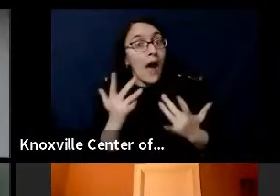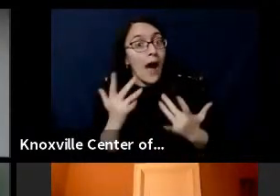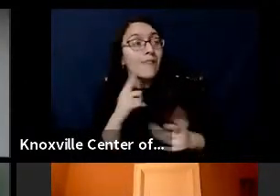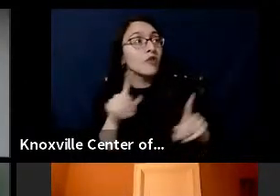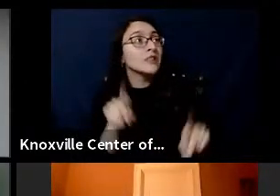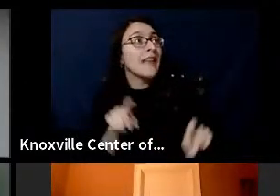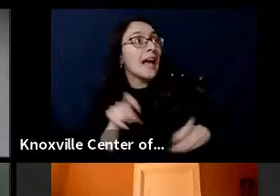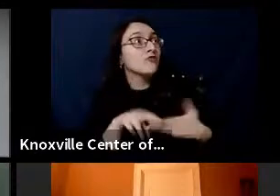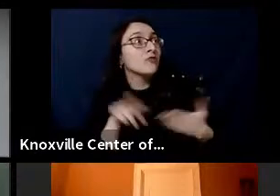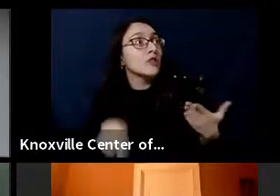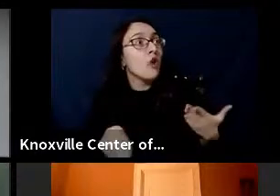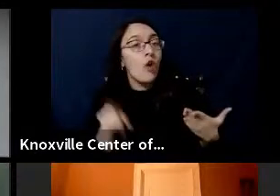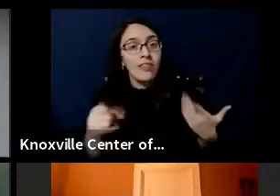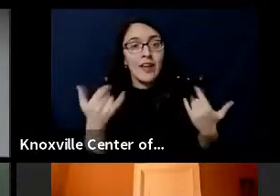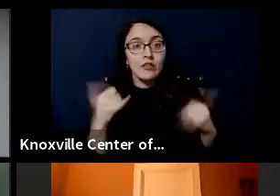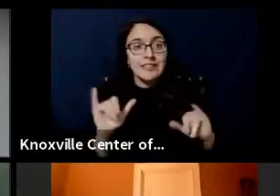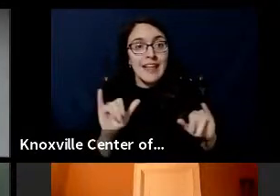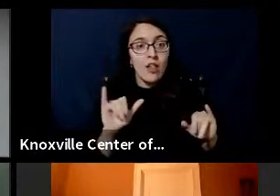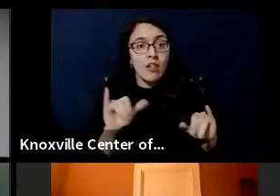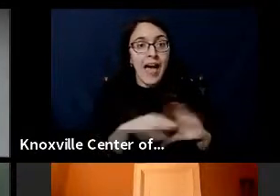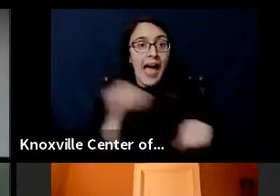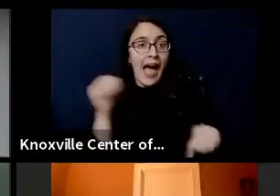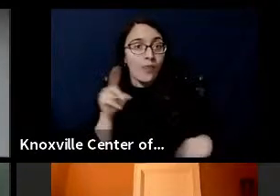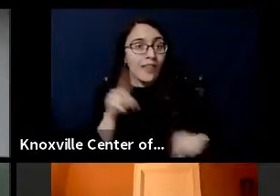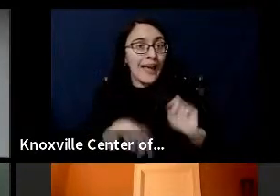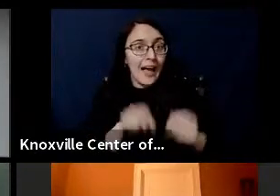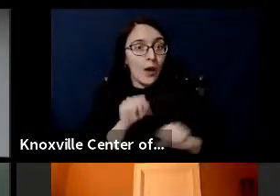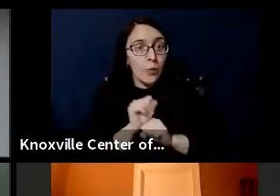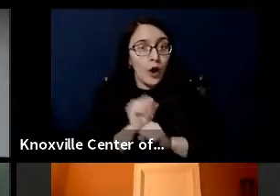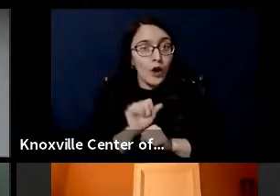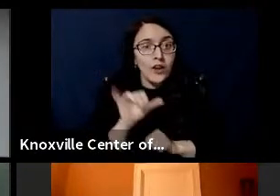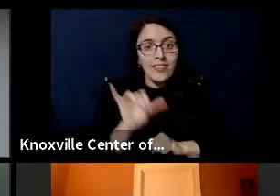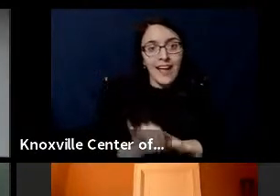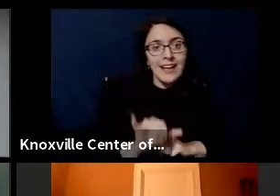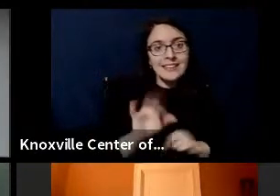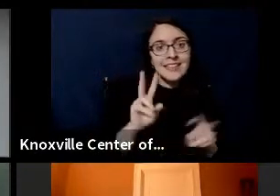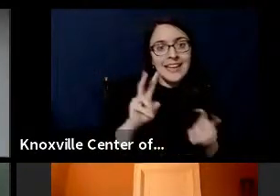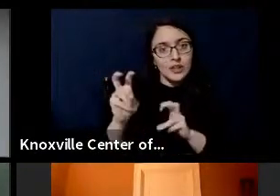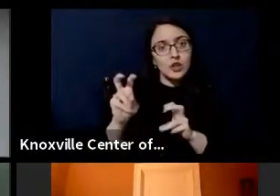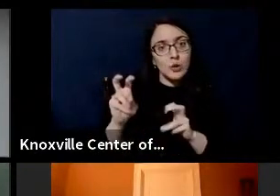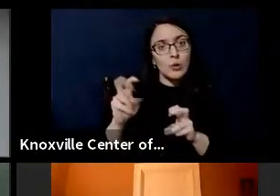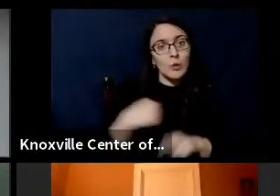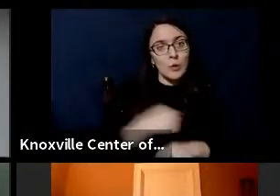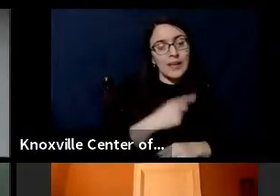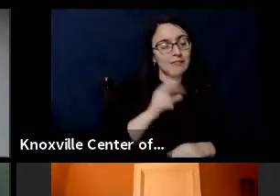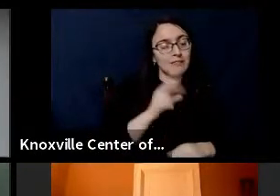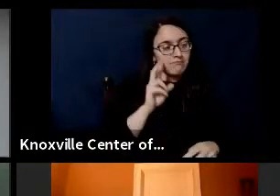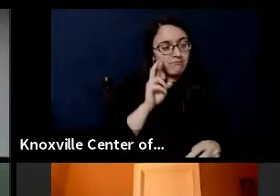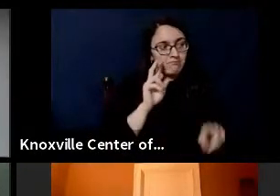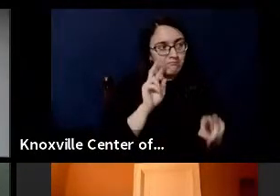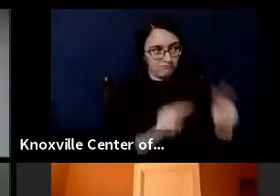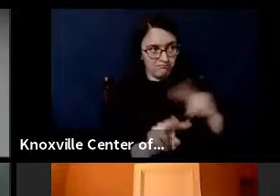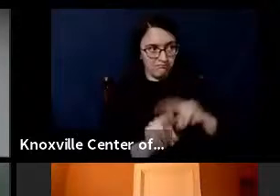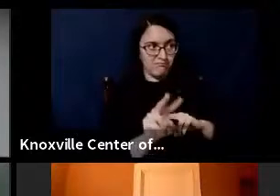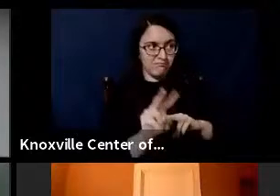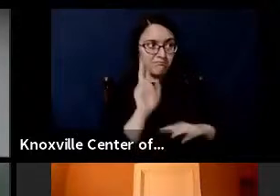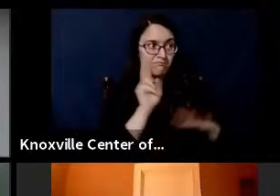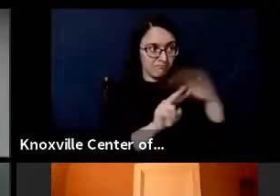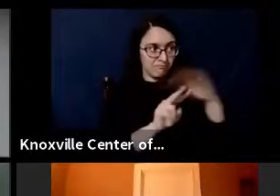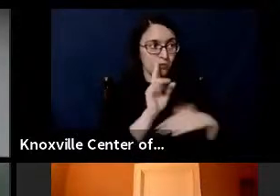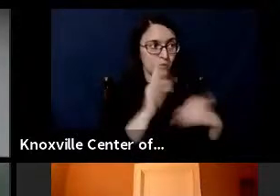of our staff. And that is a very real issue, and anticipate we'll continue to have challenges that we'll have to navigate through on that.